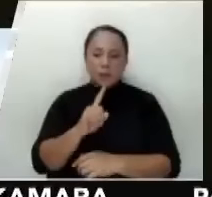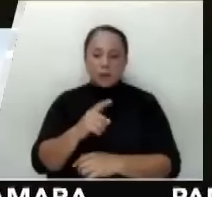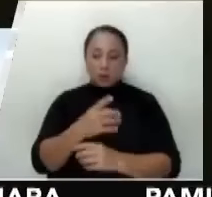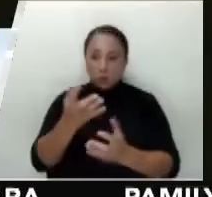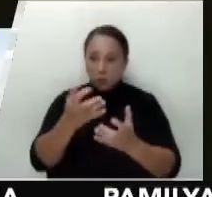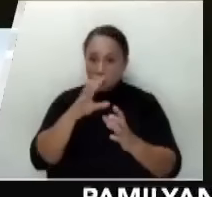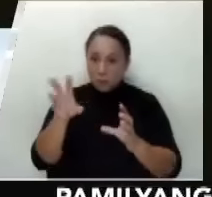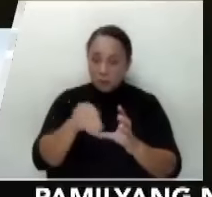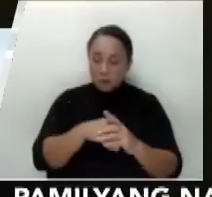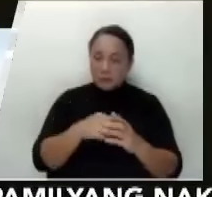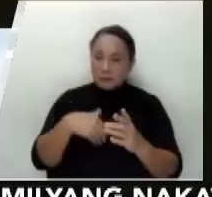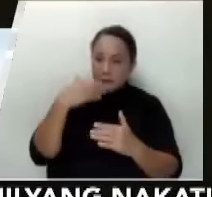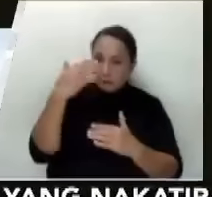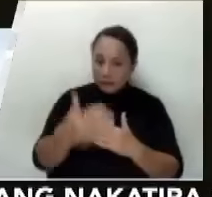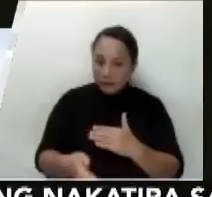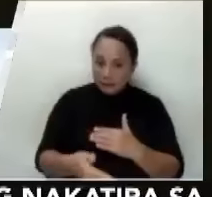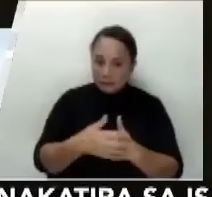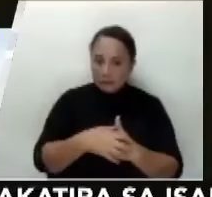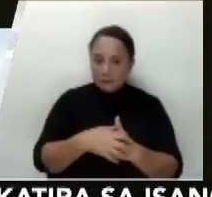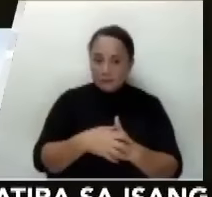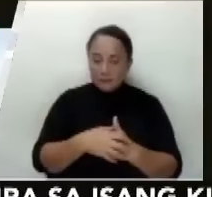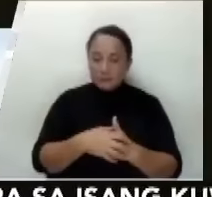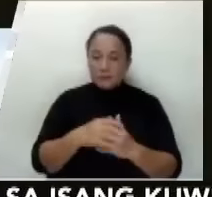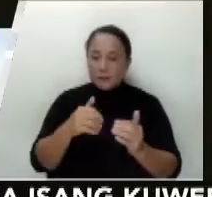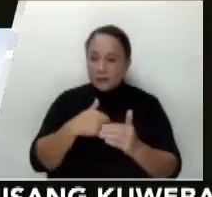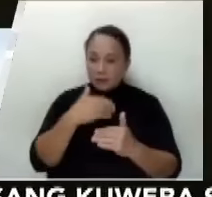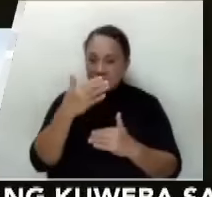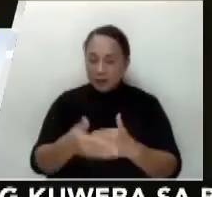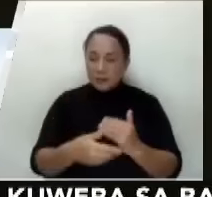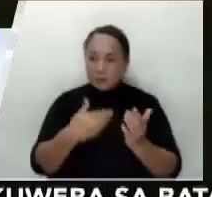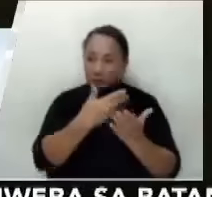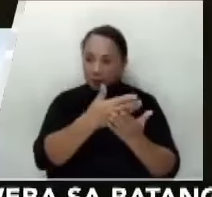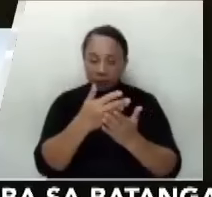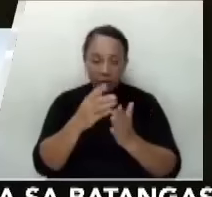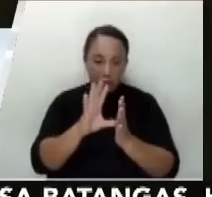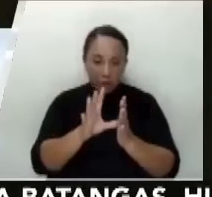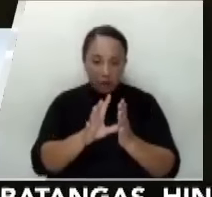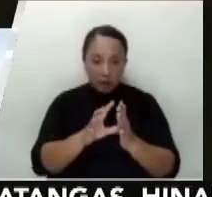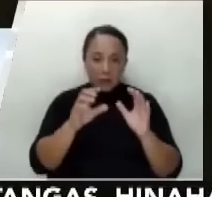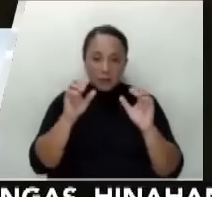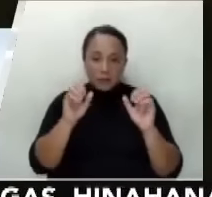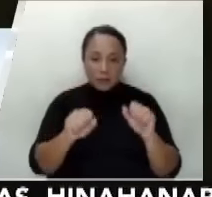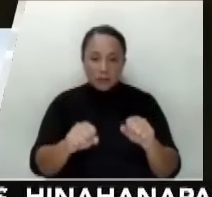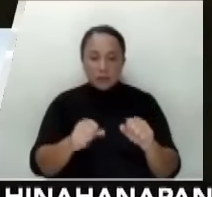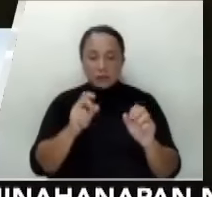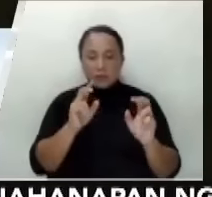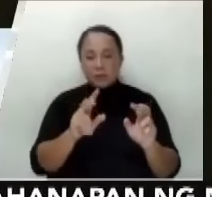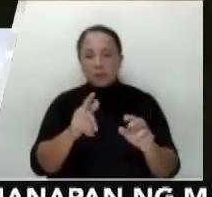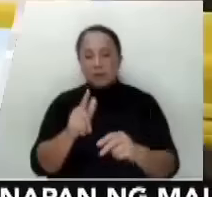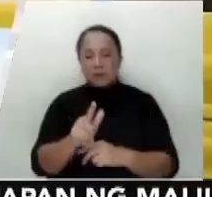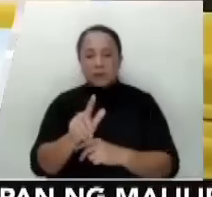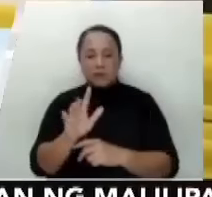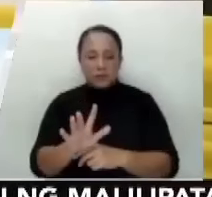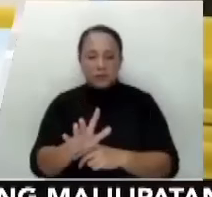susunod na procurement ng COMELEC, ayusin nyo ang 2025